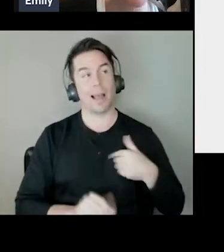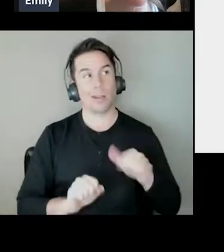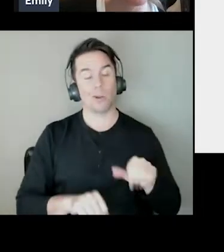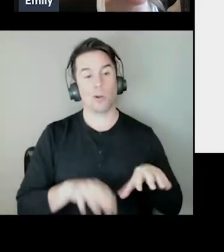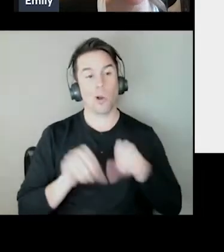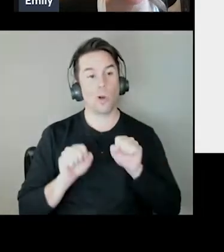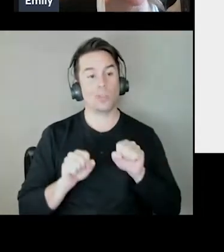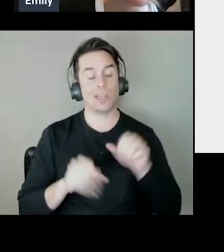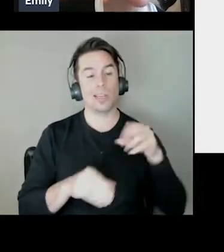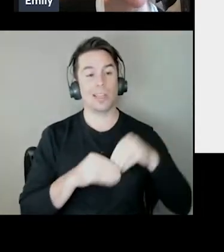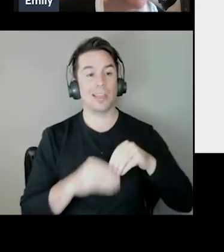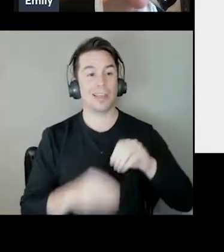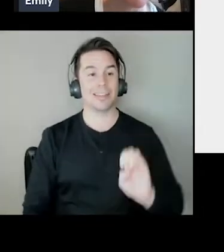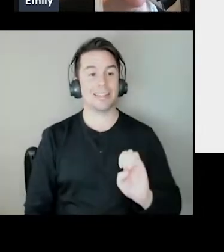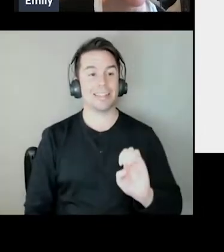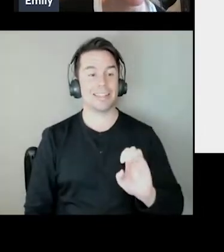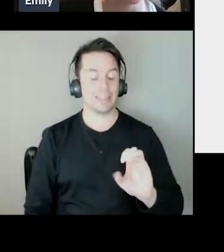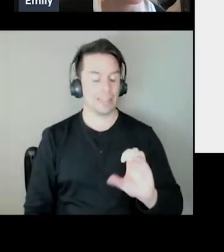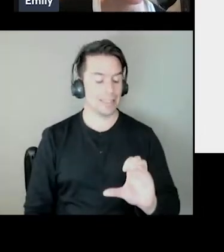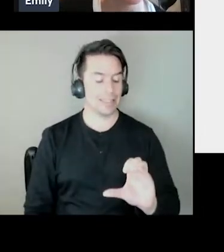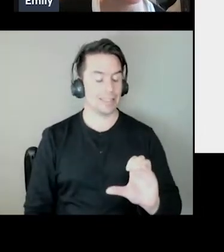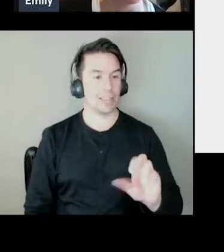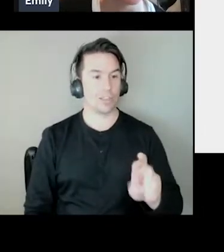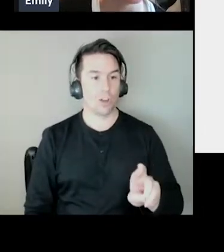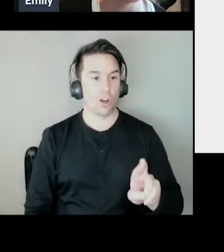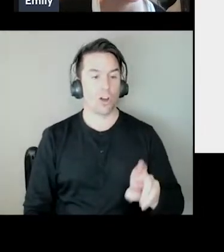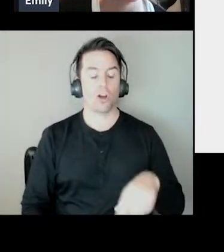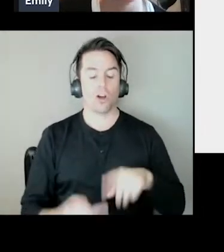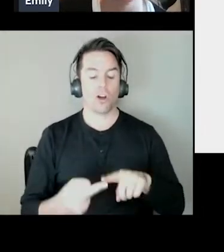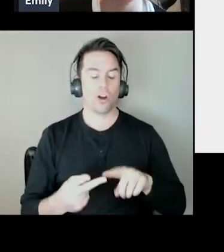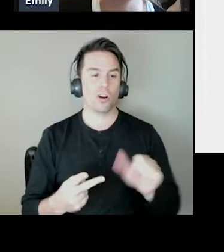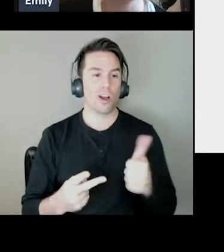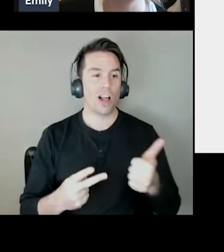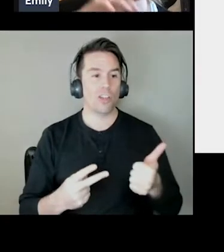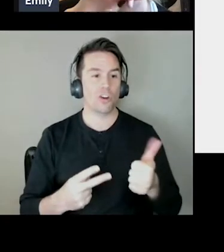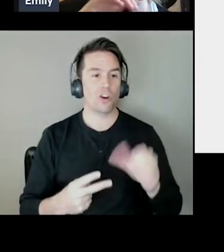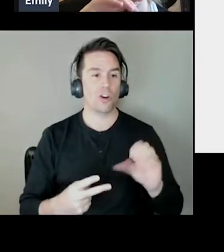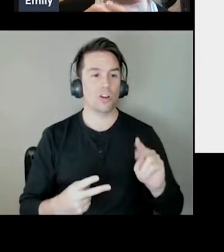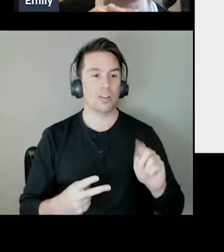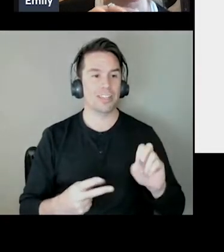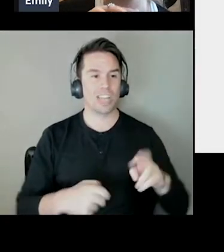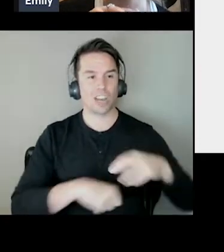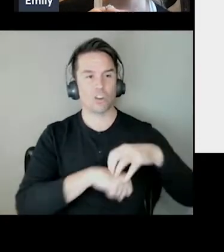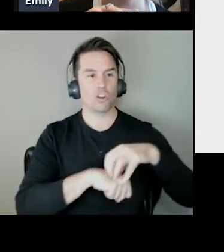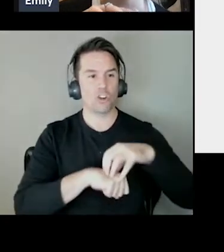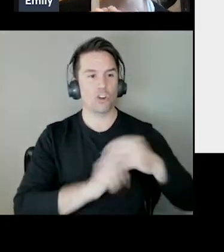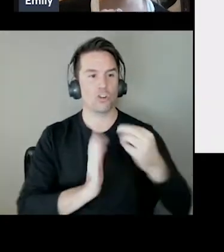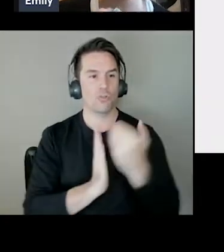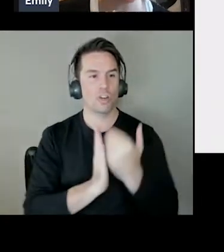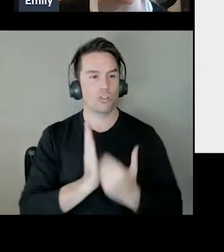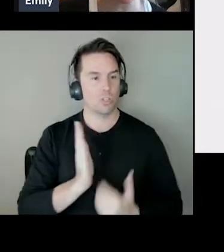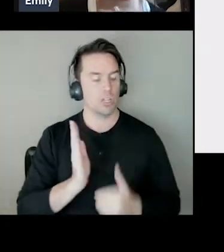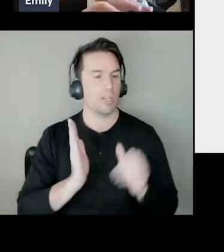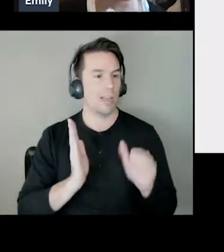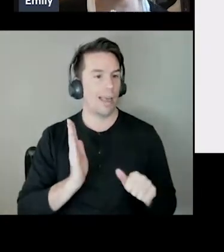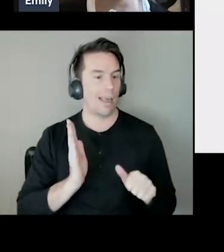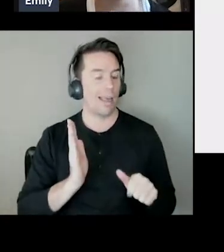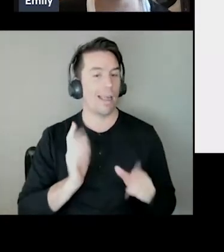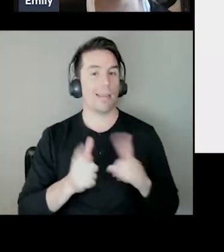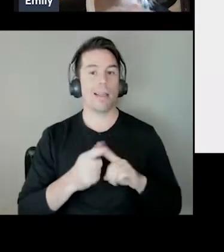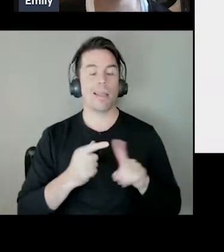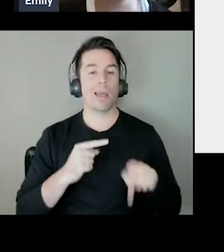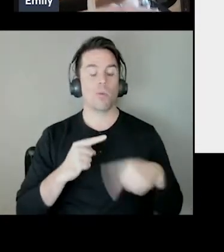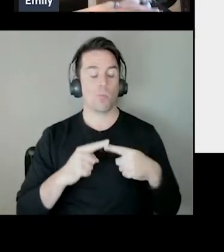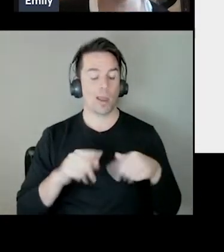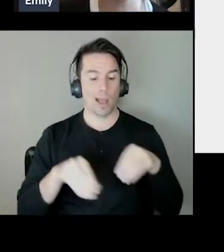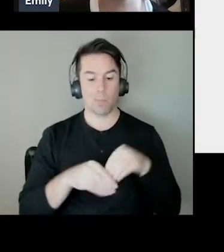for example, or even another container registry. And then Exactly. basically when I'm sitting in Jupyter or sitting in